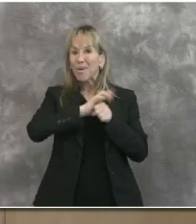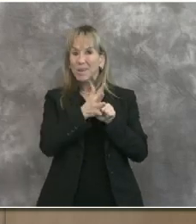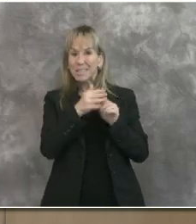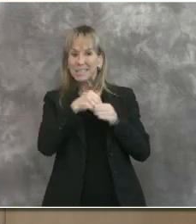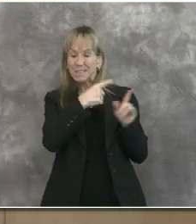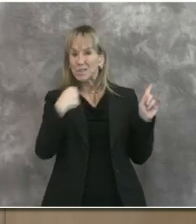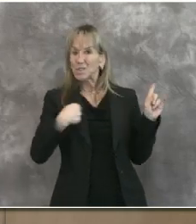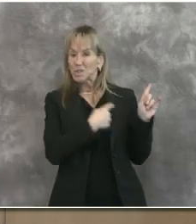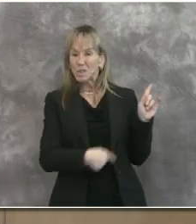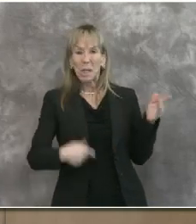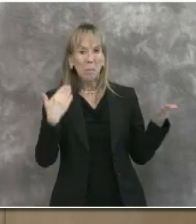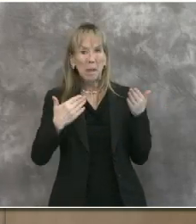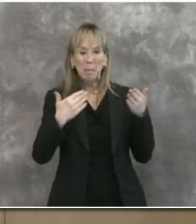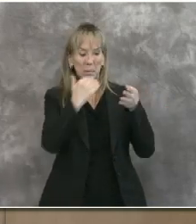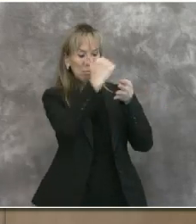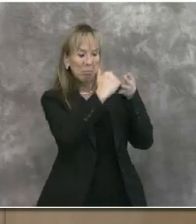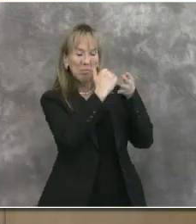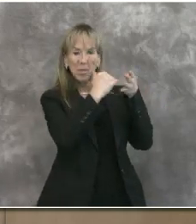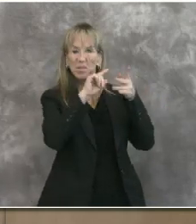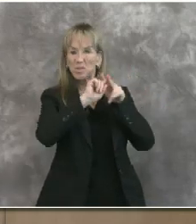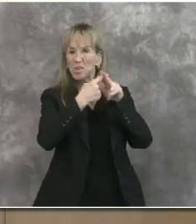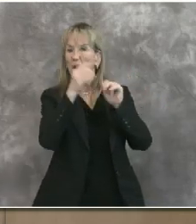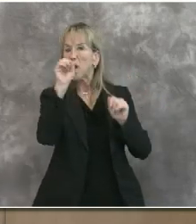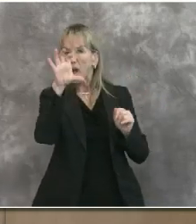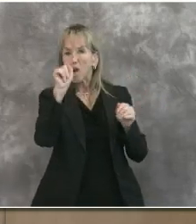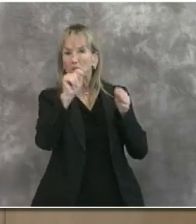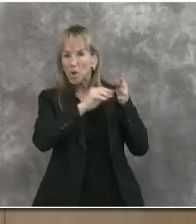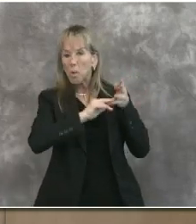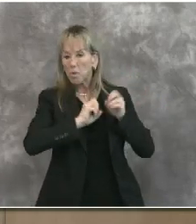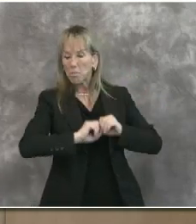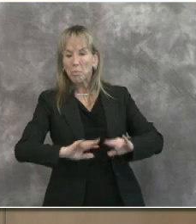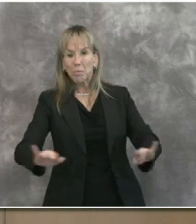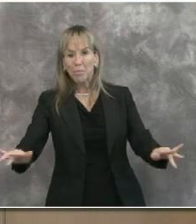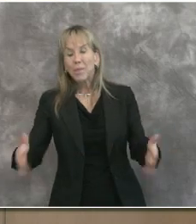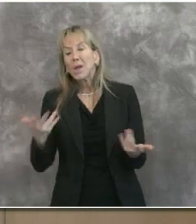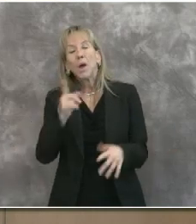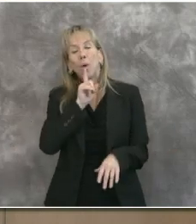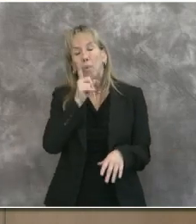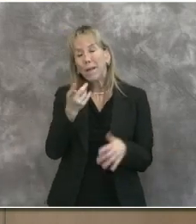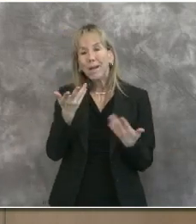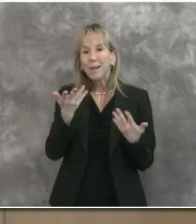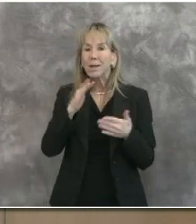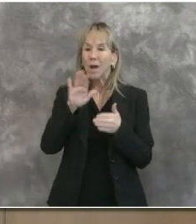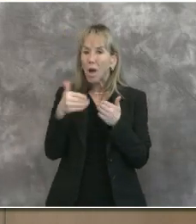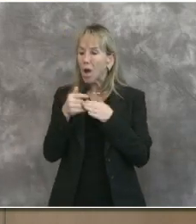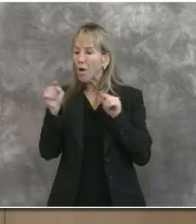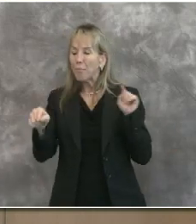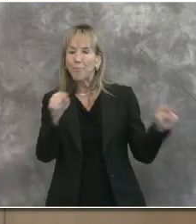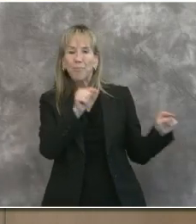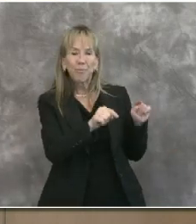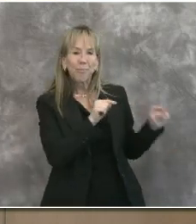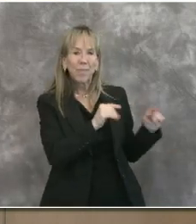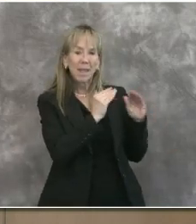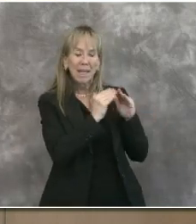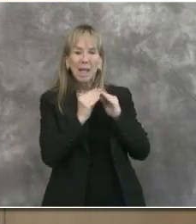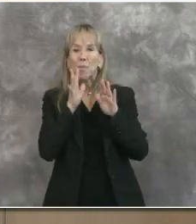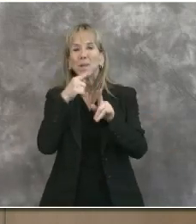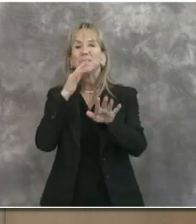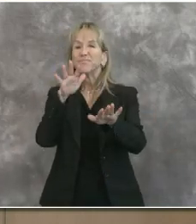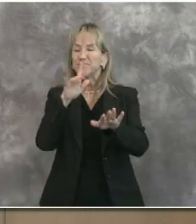China in late October. And I think literally every jurisdiction that's looked at this has said, hey, it's been earlier than we